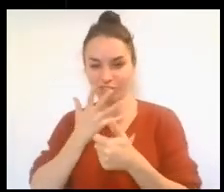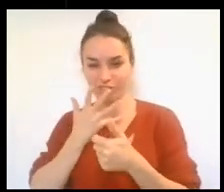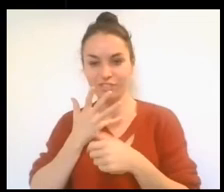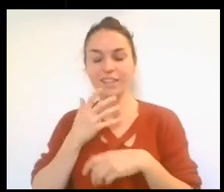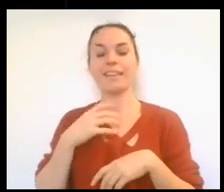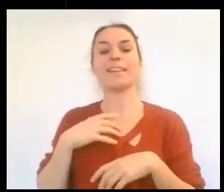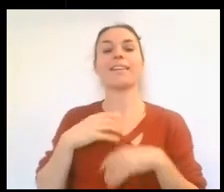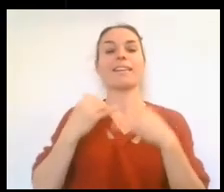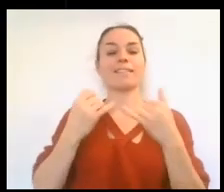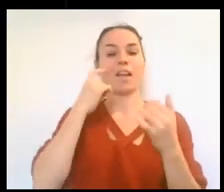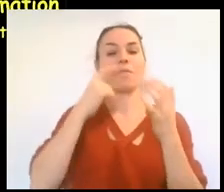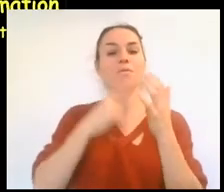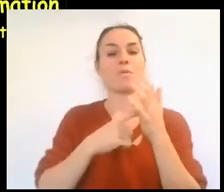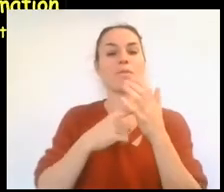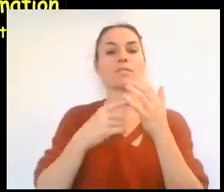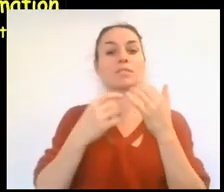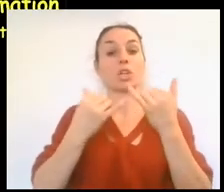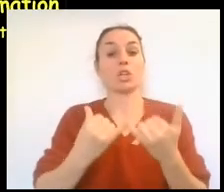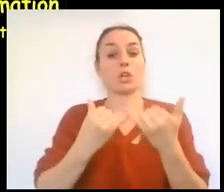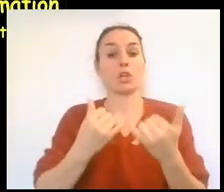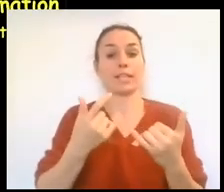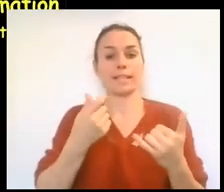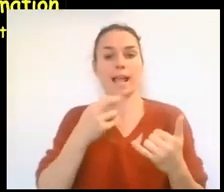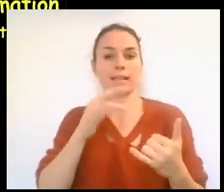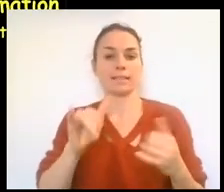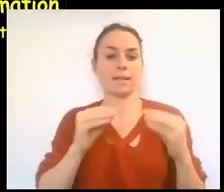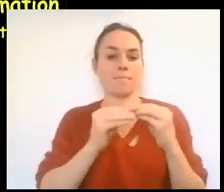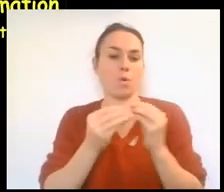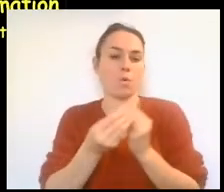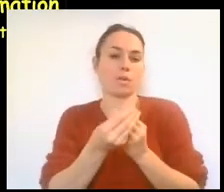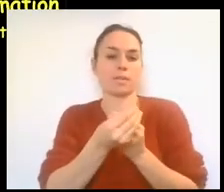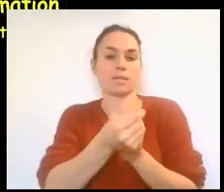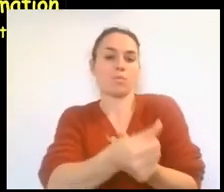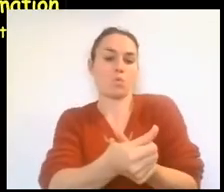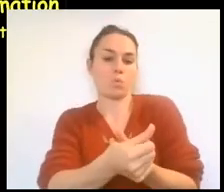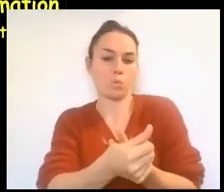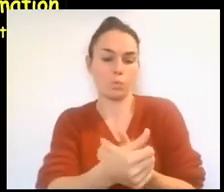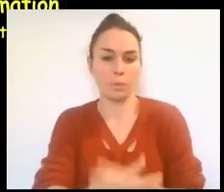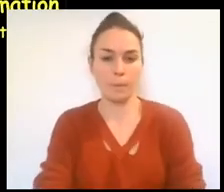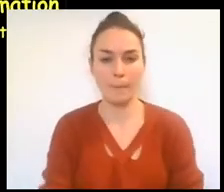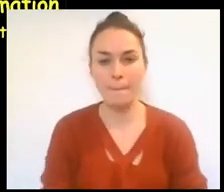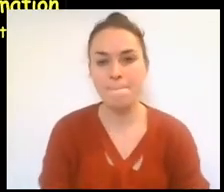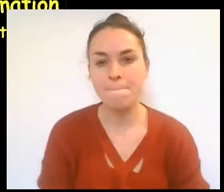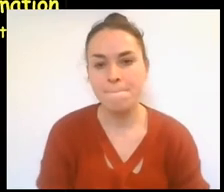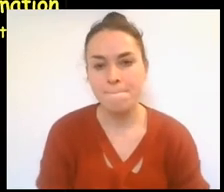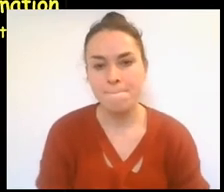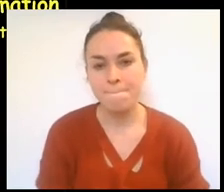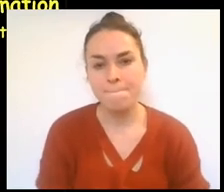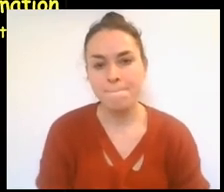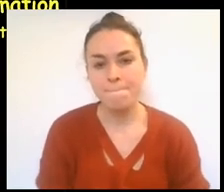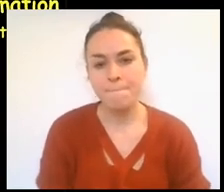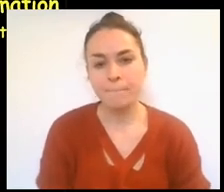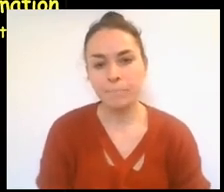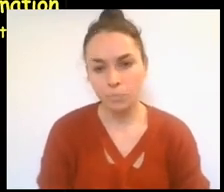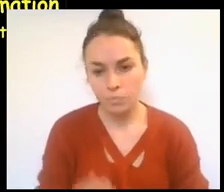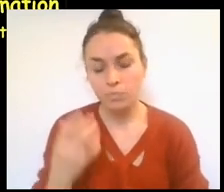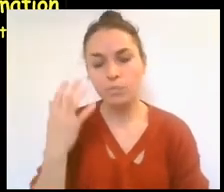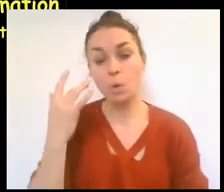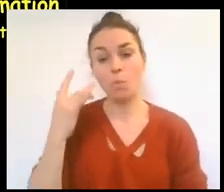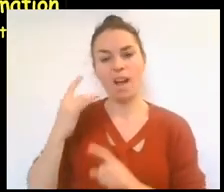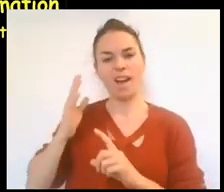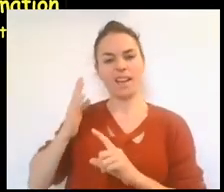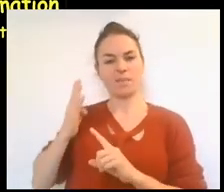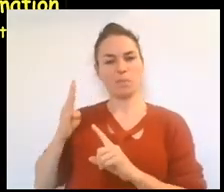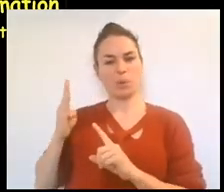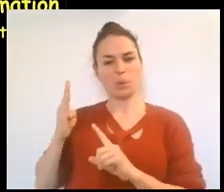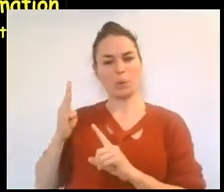It turns out that the reason that these galaxies down here, the early galaxies, are blue is